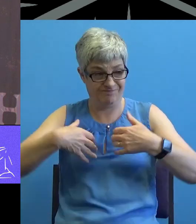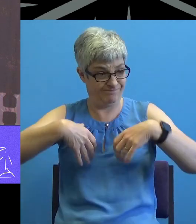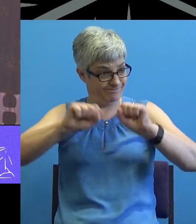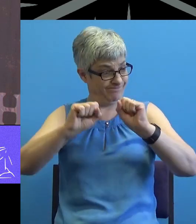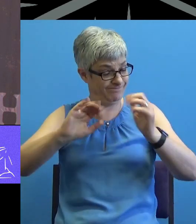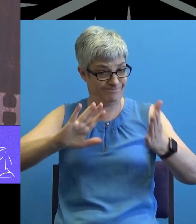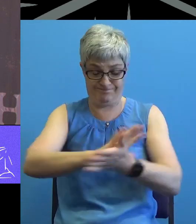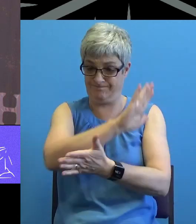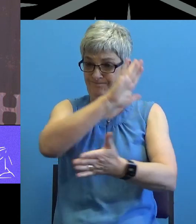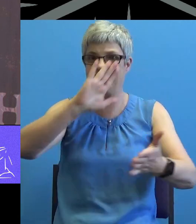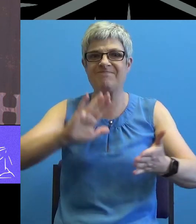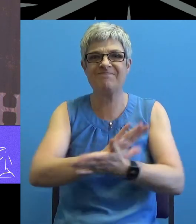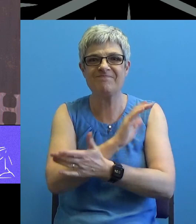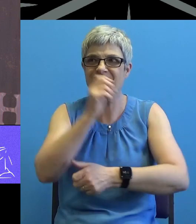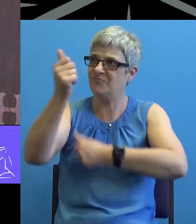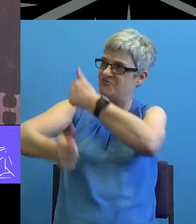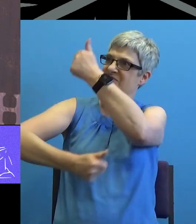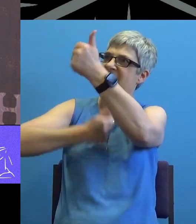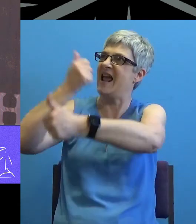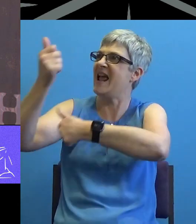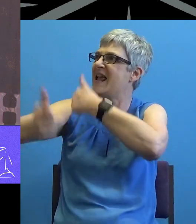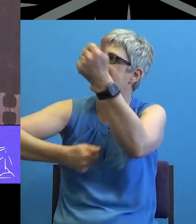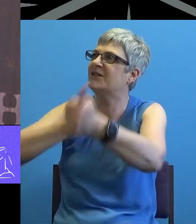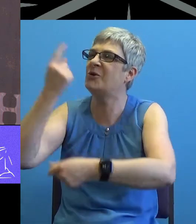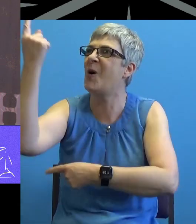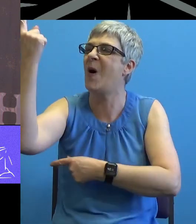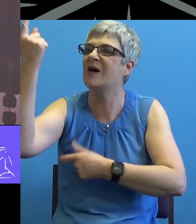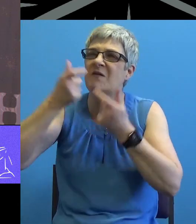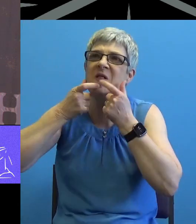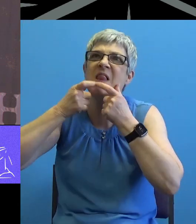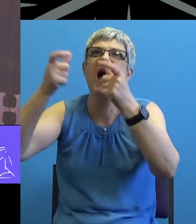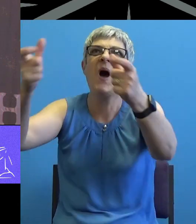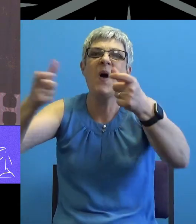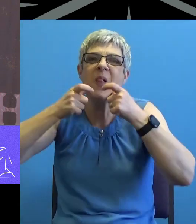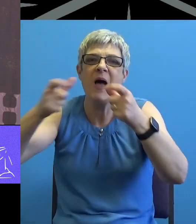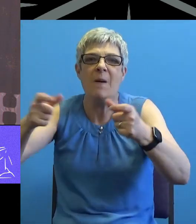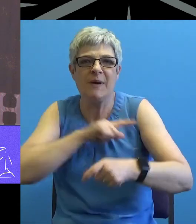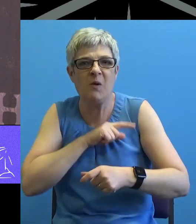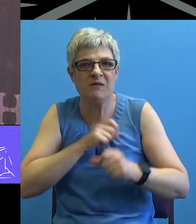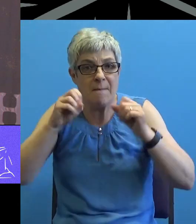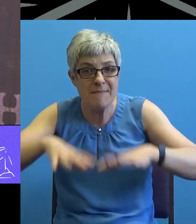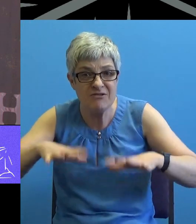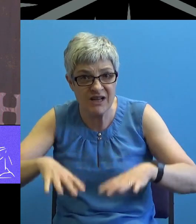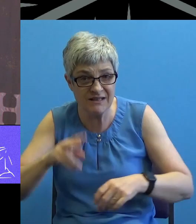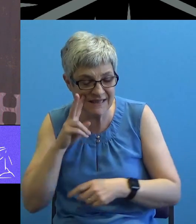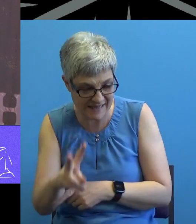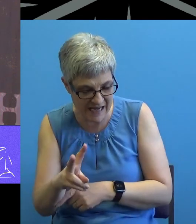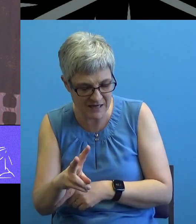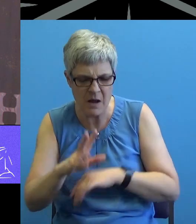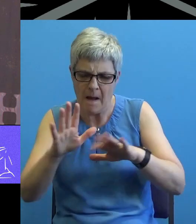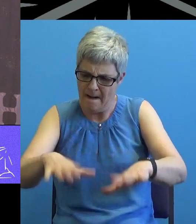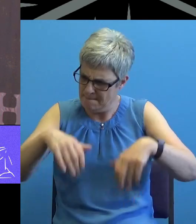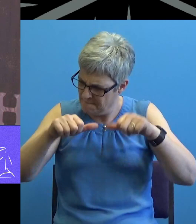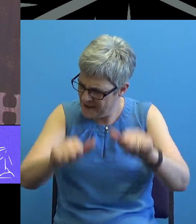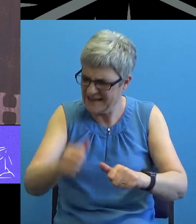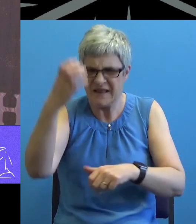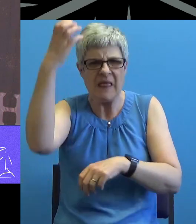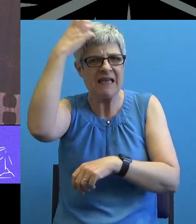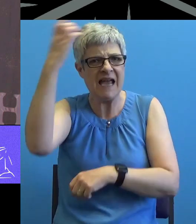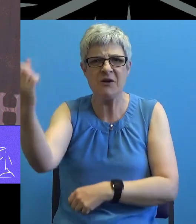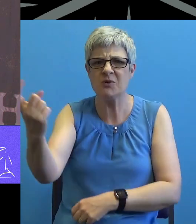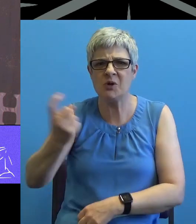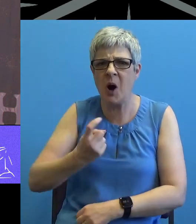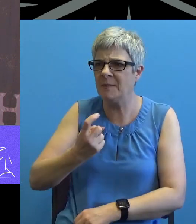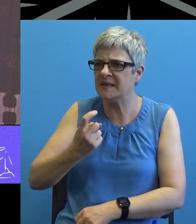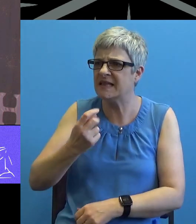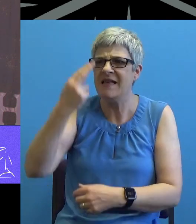began joyfully to praise God in loud voices for all the miracles they had seen. "Blessed is the King who comes